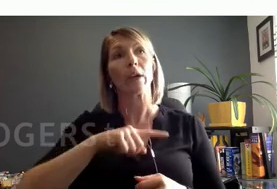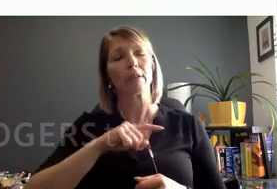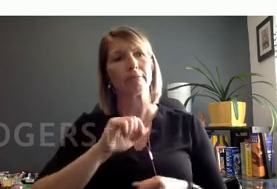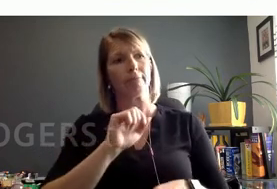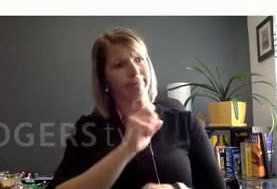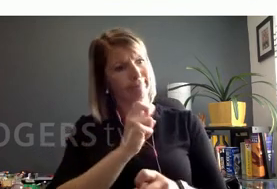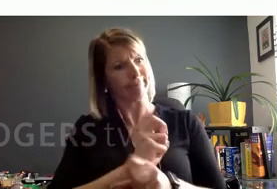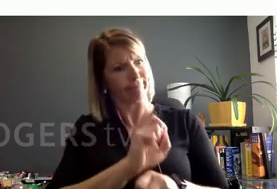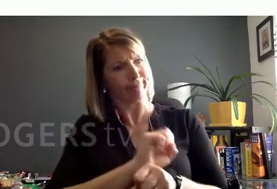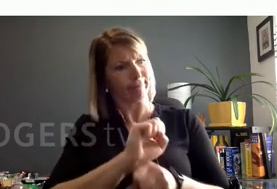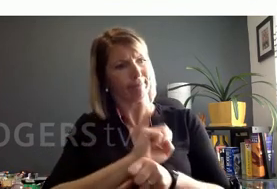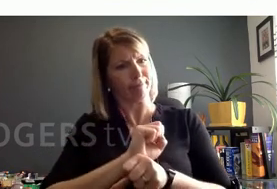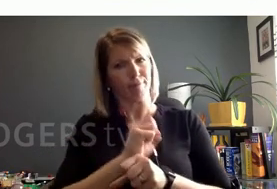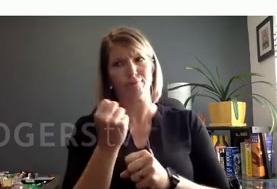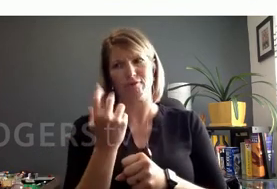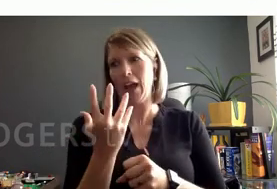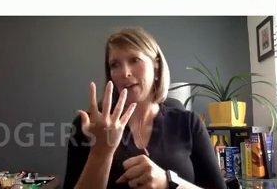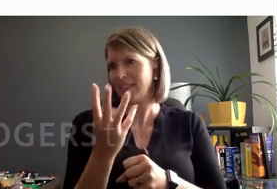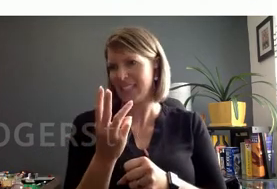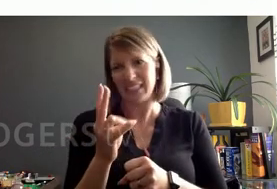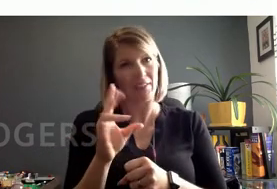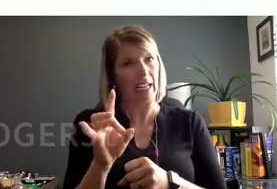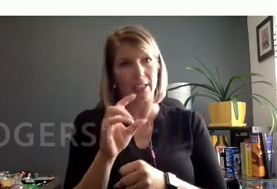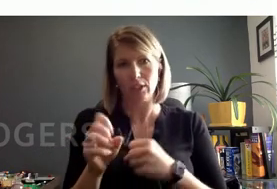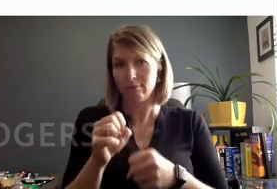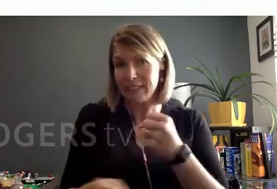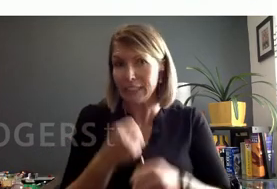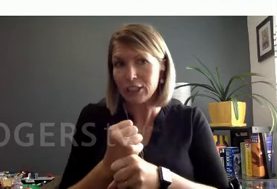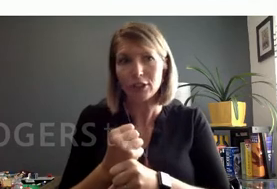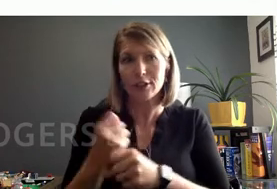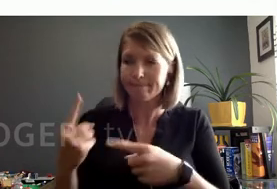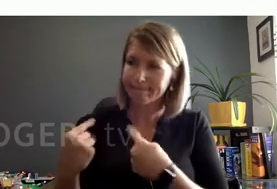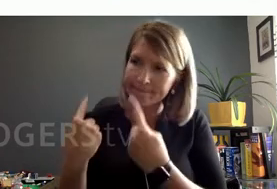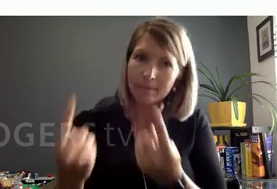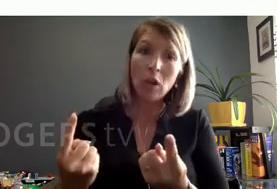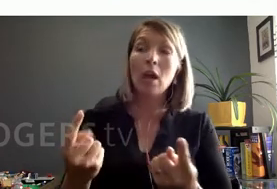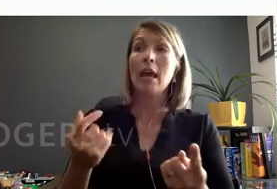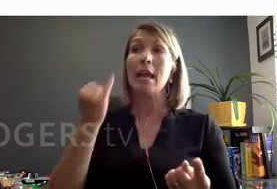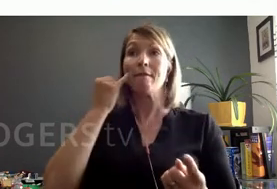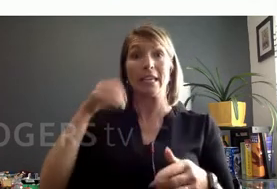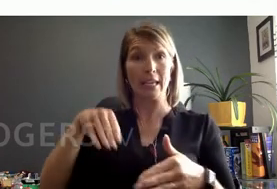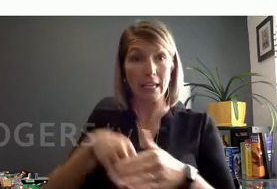we want to be able to be as welcoming and as, you know,